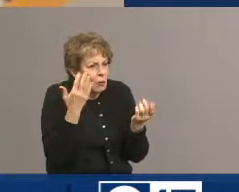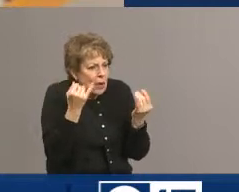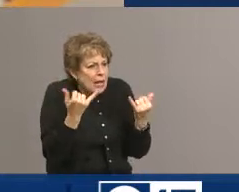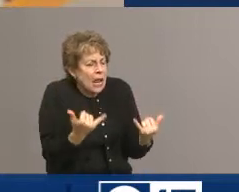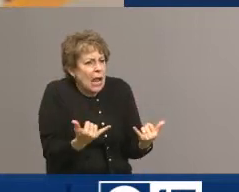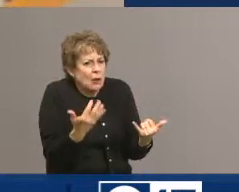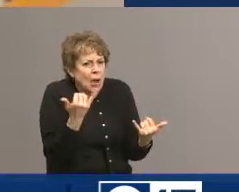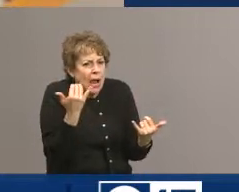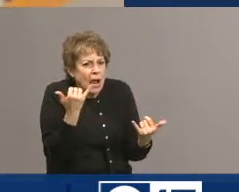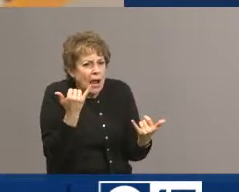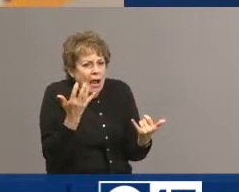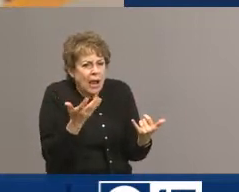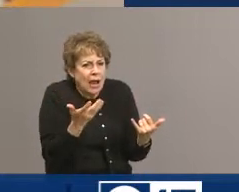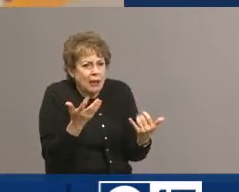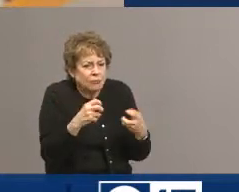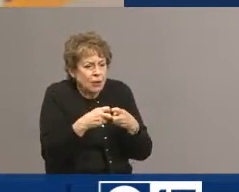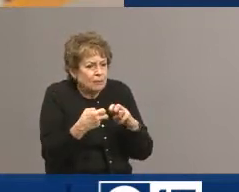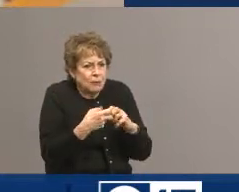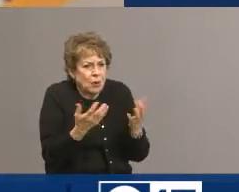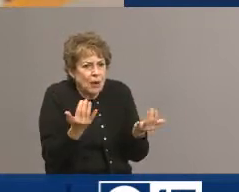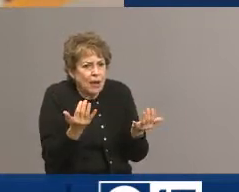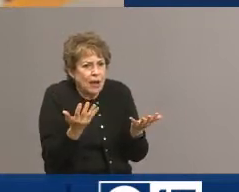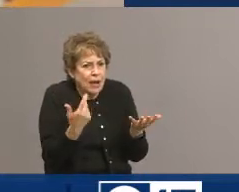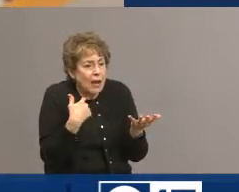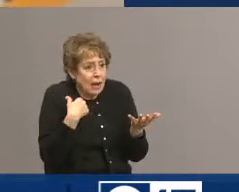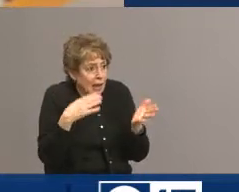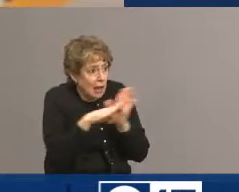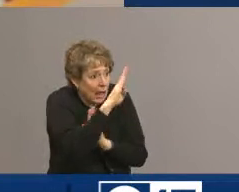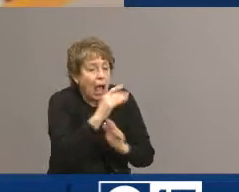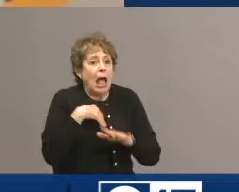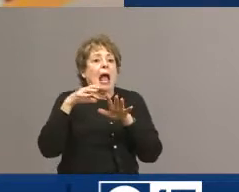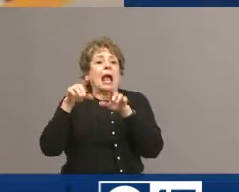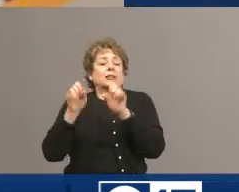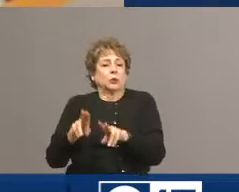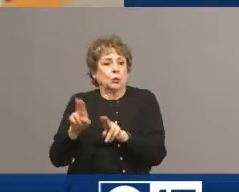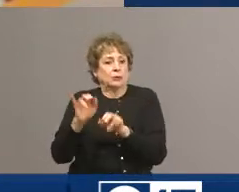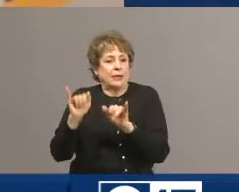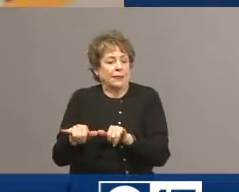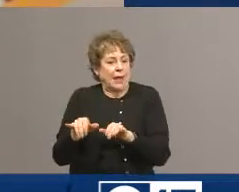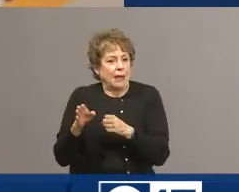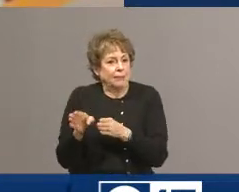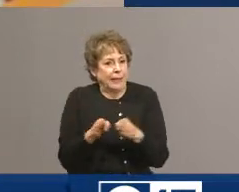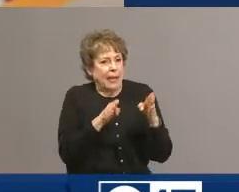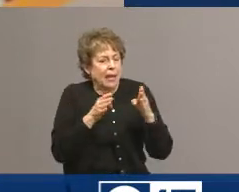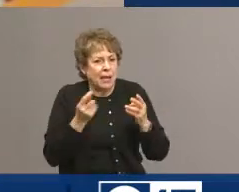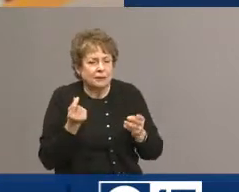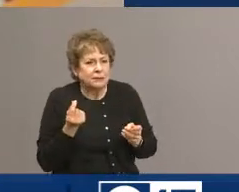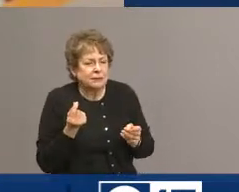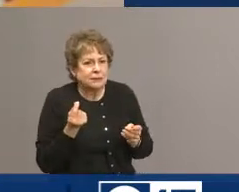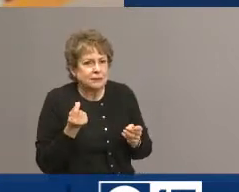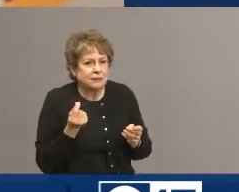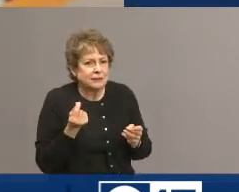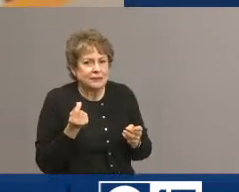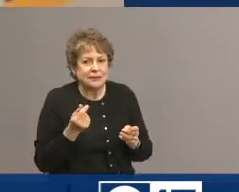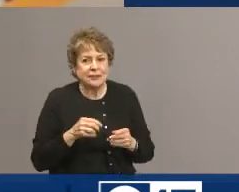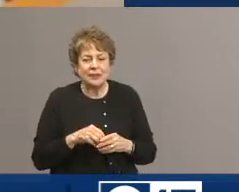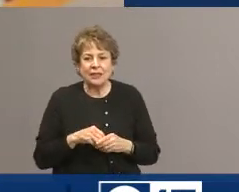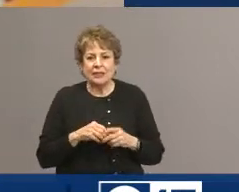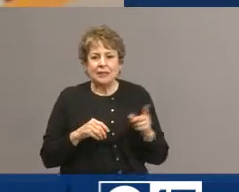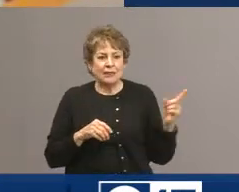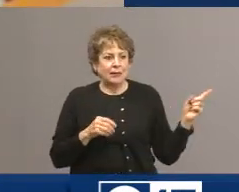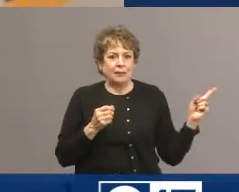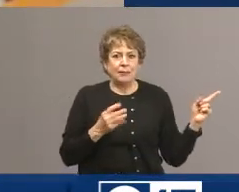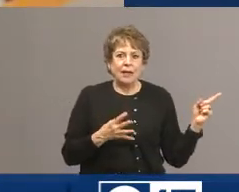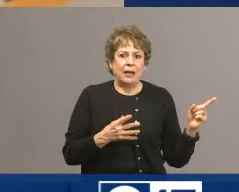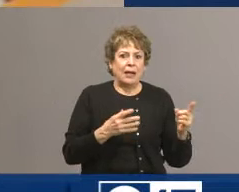of resources, how they can allocate those. The other thing that it does, though, is it also gives their healthcare workers some liability protection